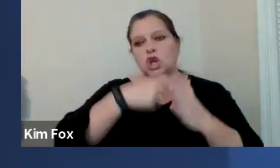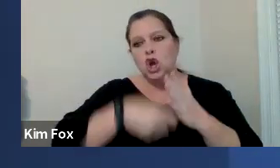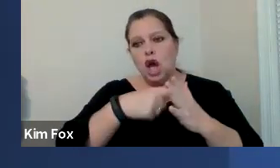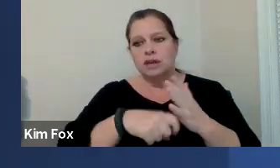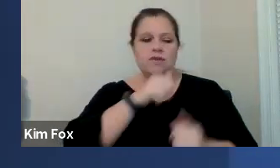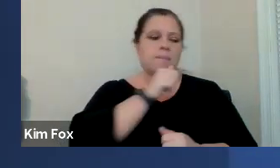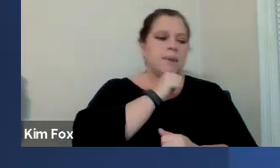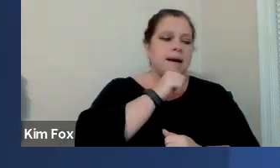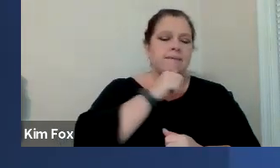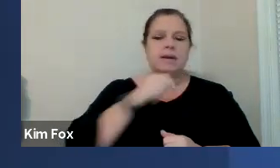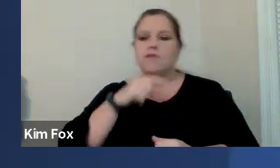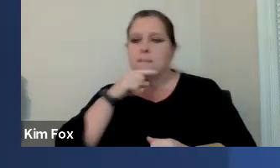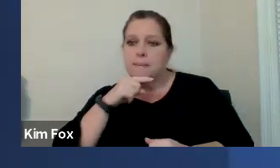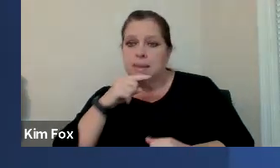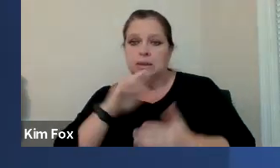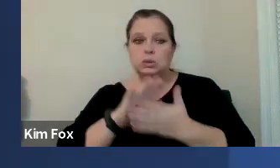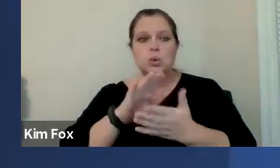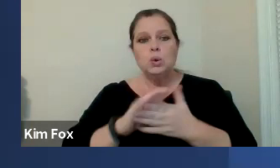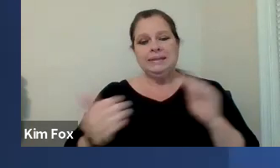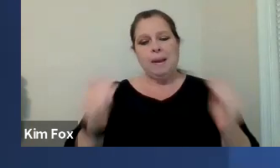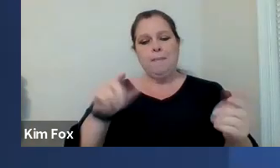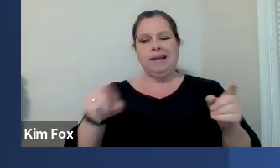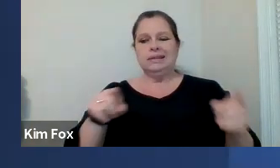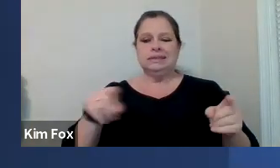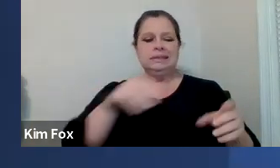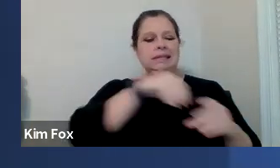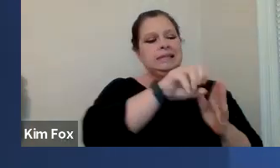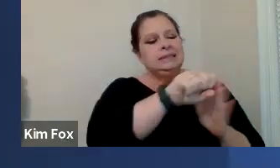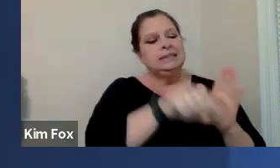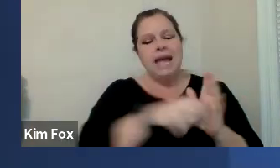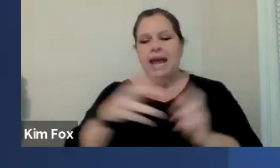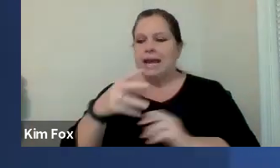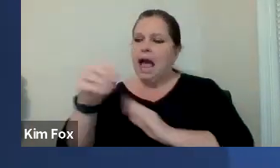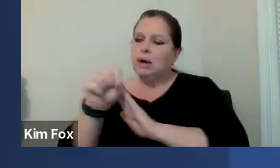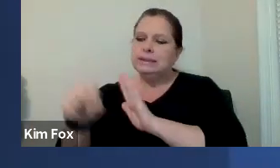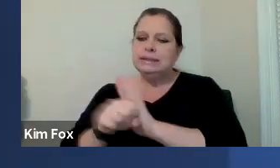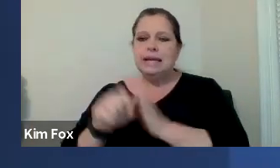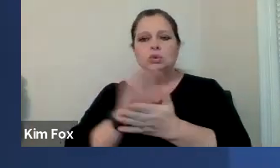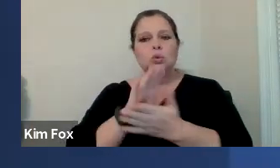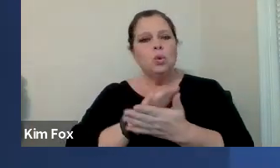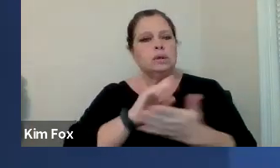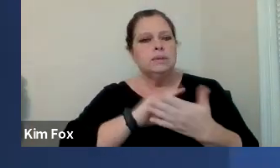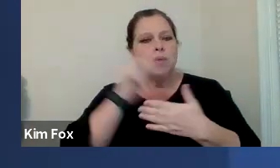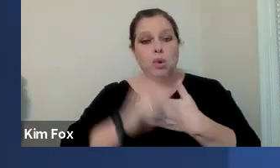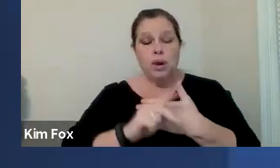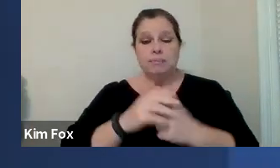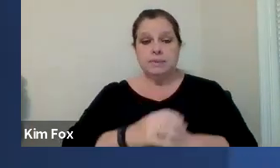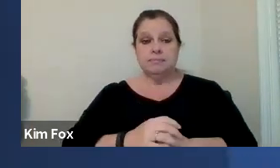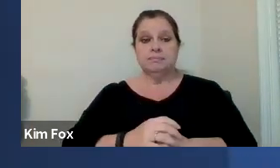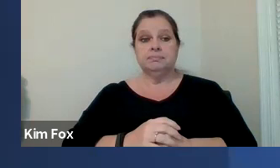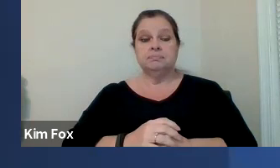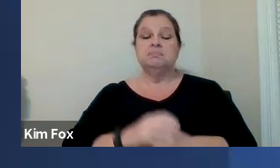private versus public schools and compares in-state versus out-of-state schools or programs. Students can gain a